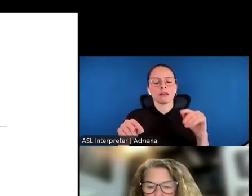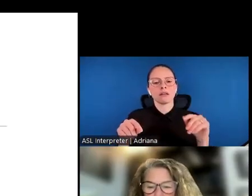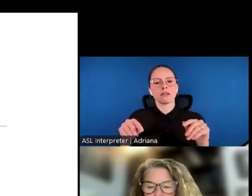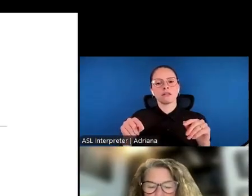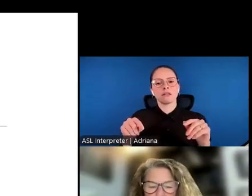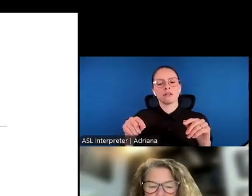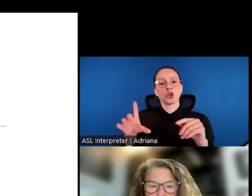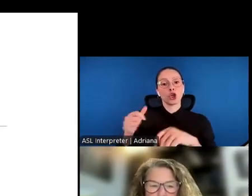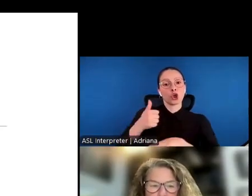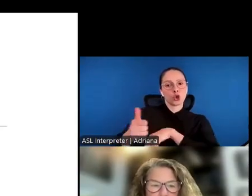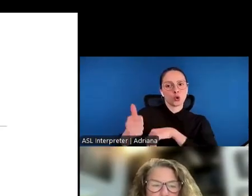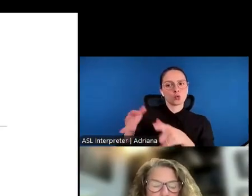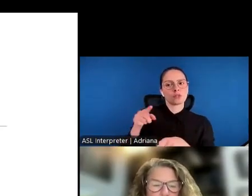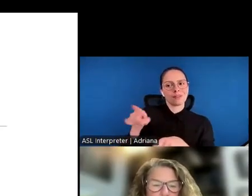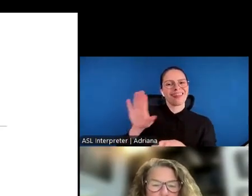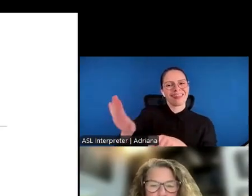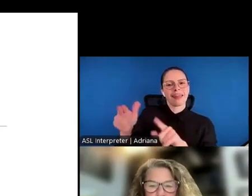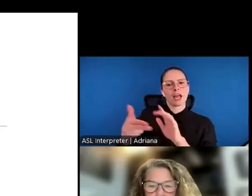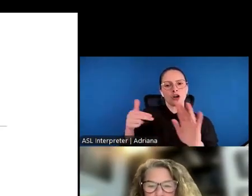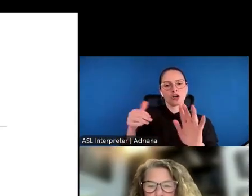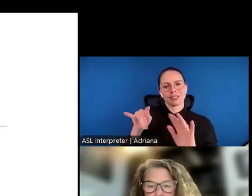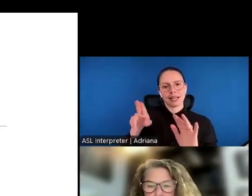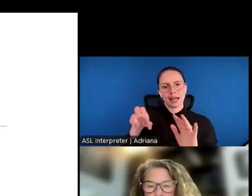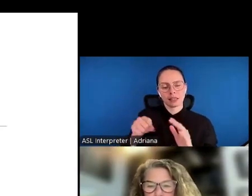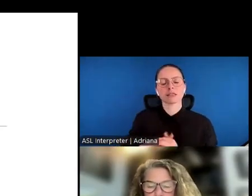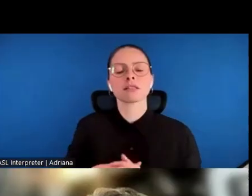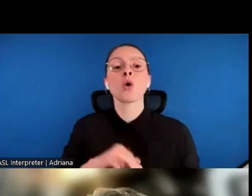a crime, when they decide that they want to